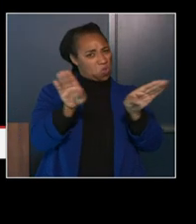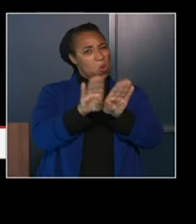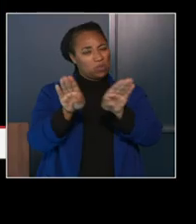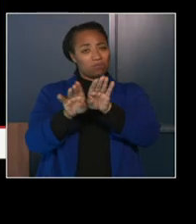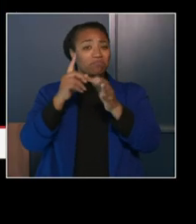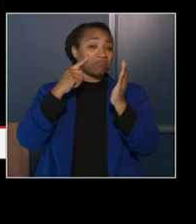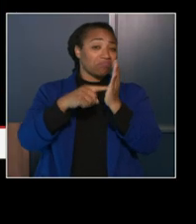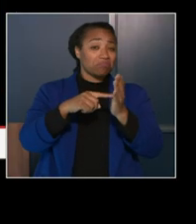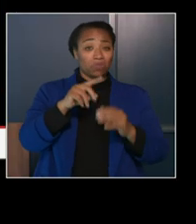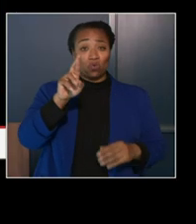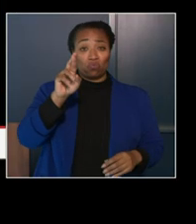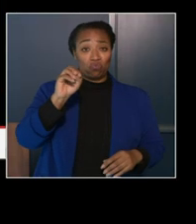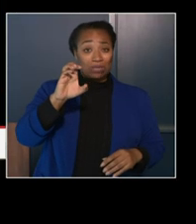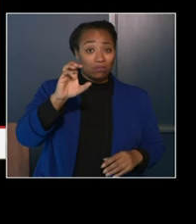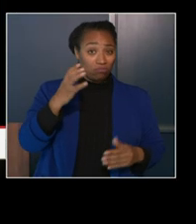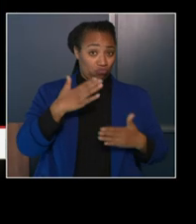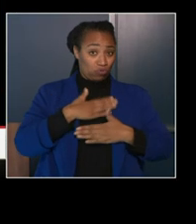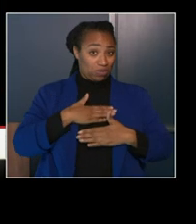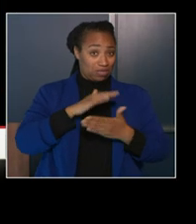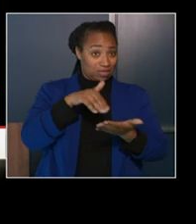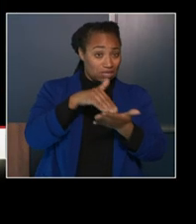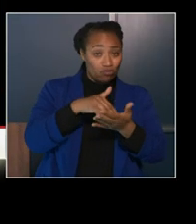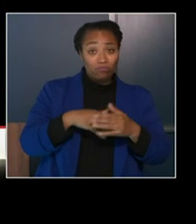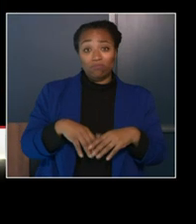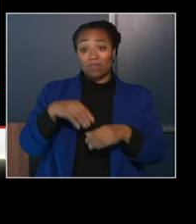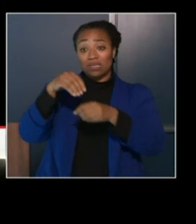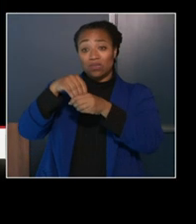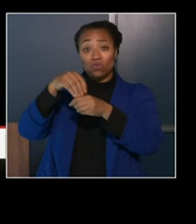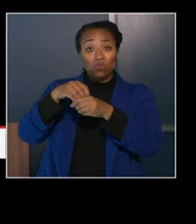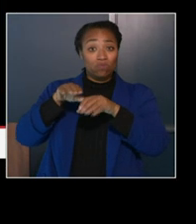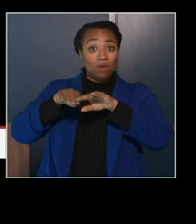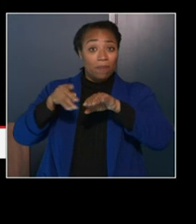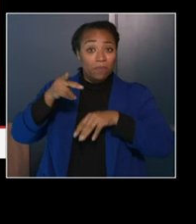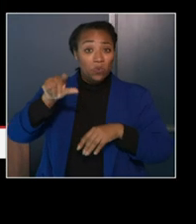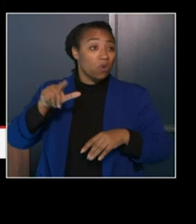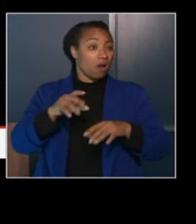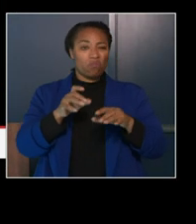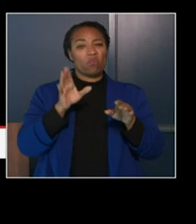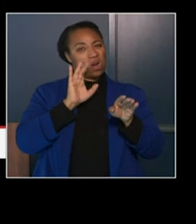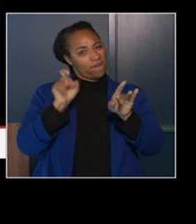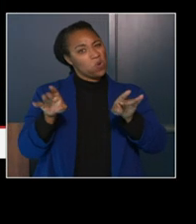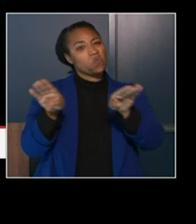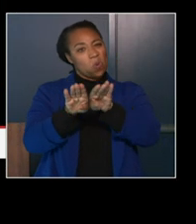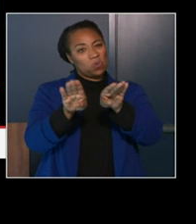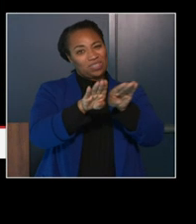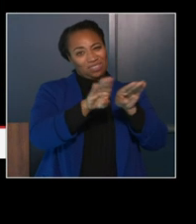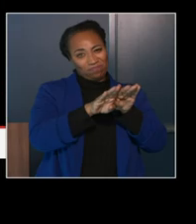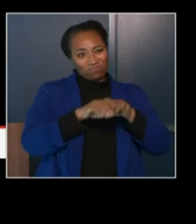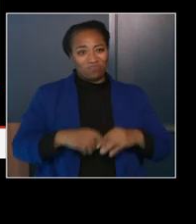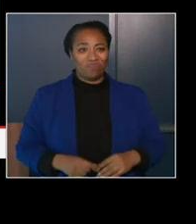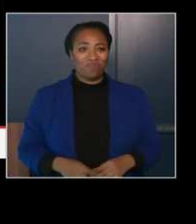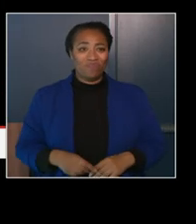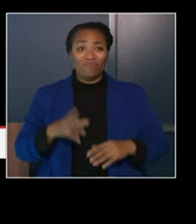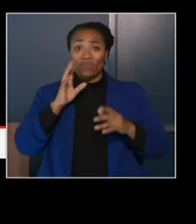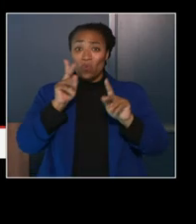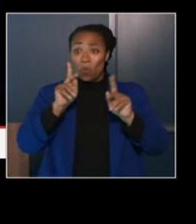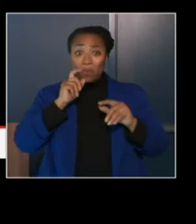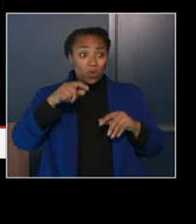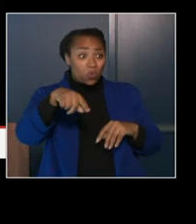their workstations across D.C. and out in the community, and I want to thank them in advance for their whole hard